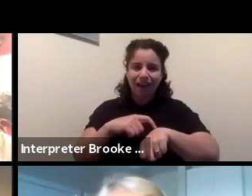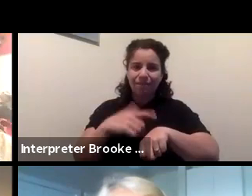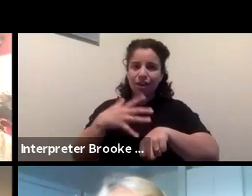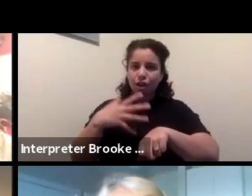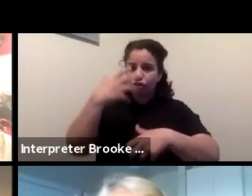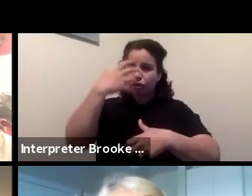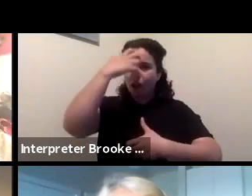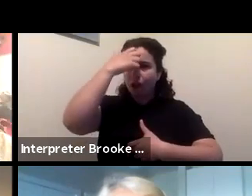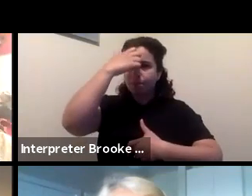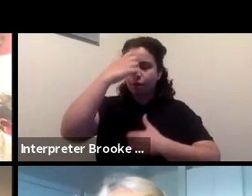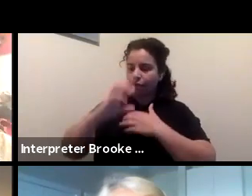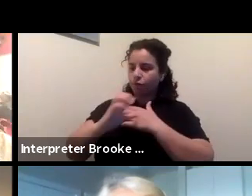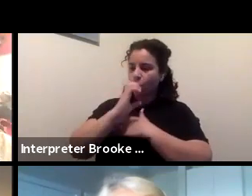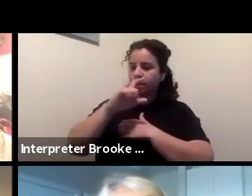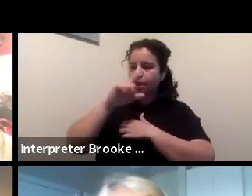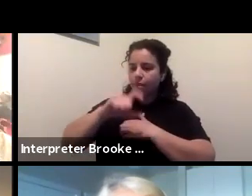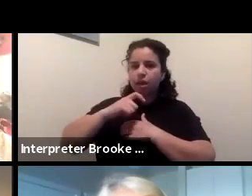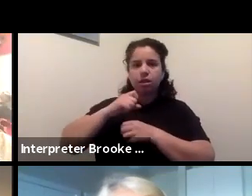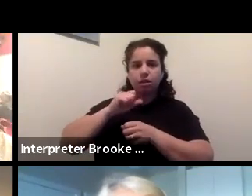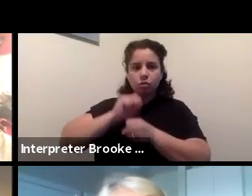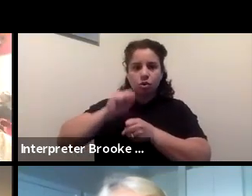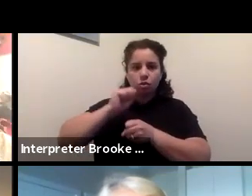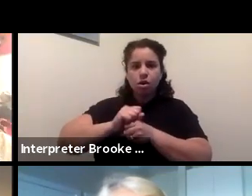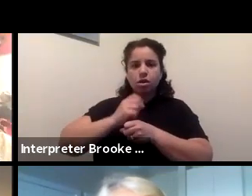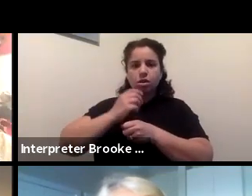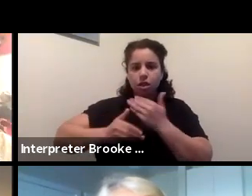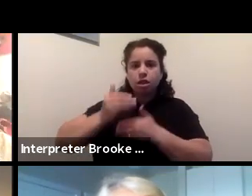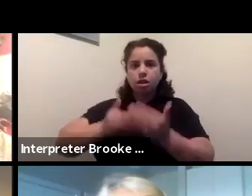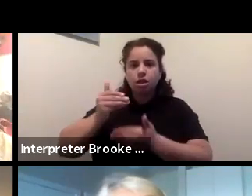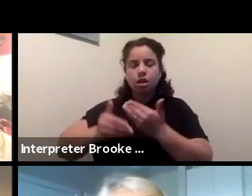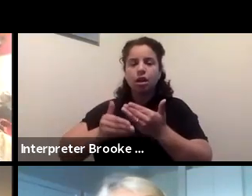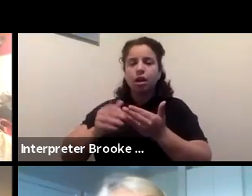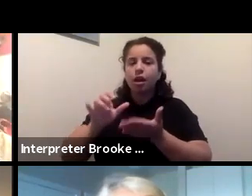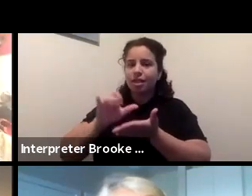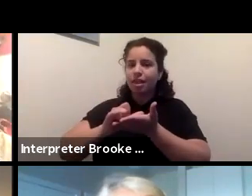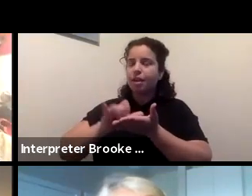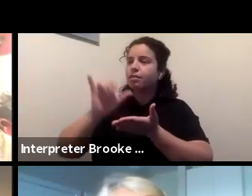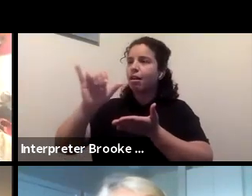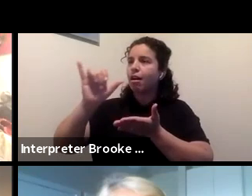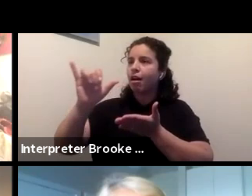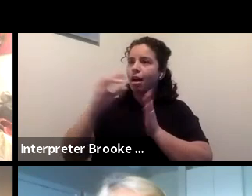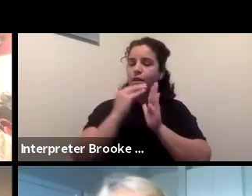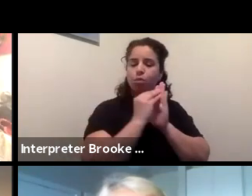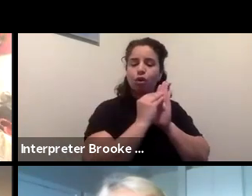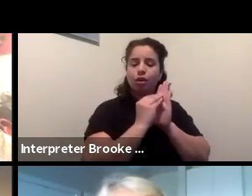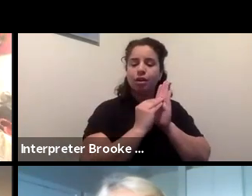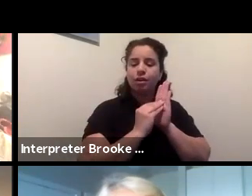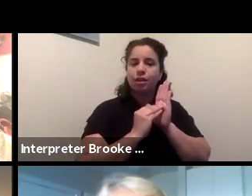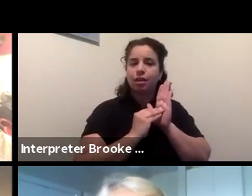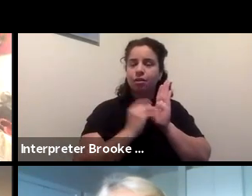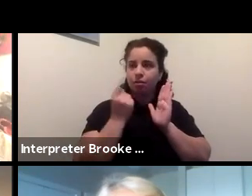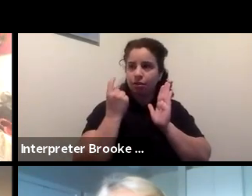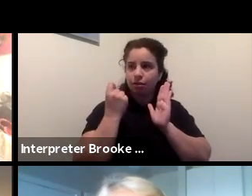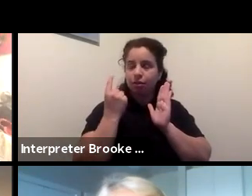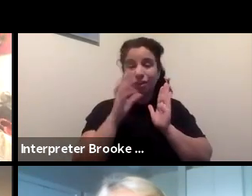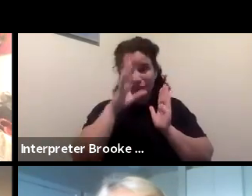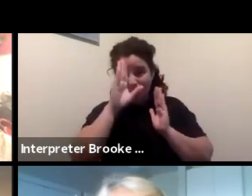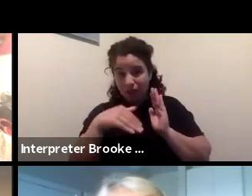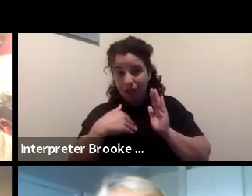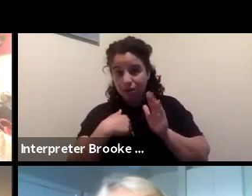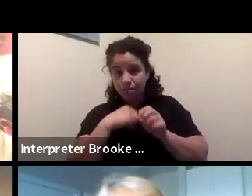productive. I just wanted to resonate with that and say that some of my best work and drawing comes when I don't